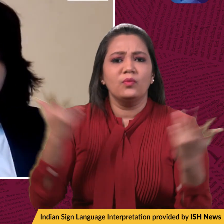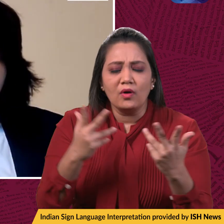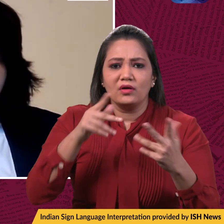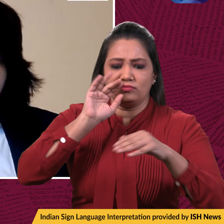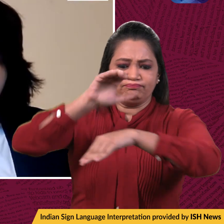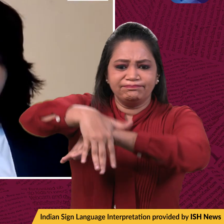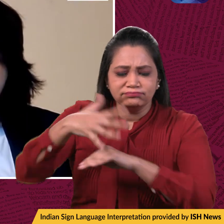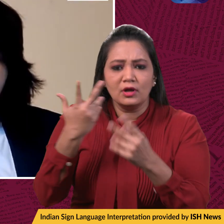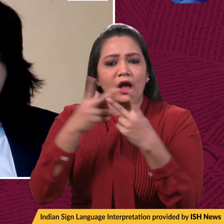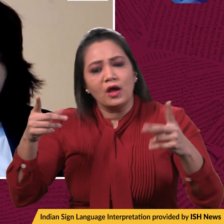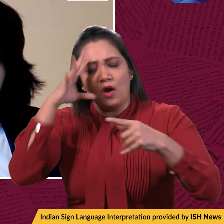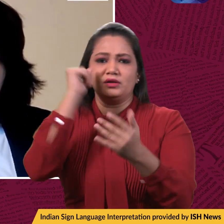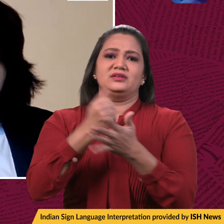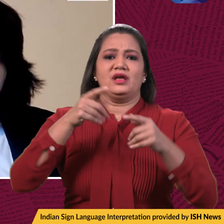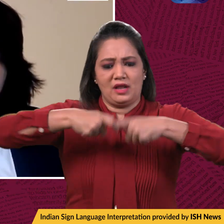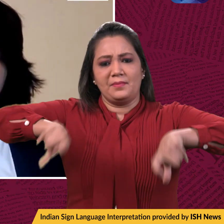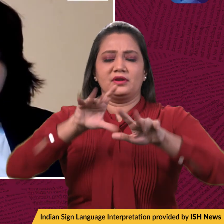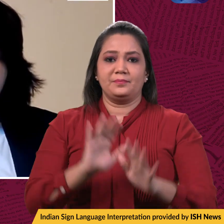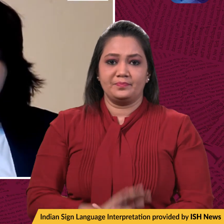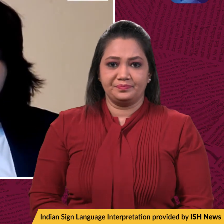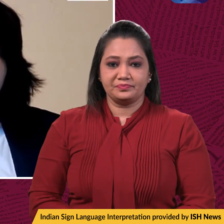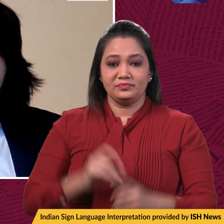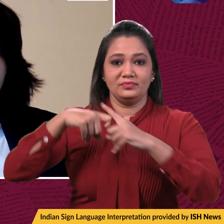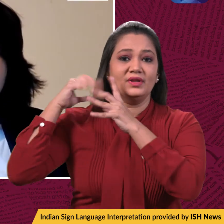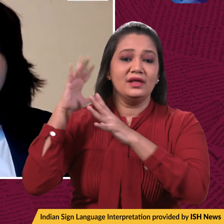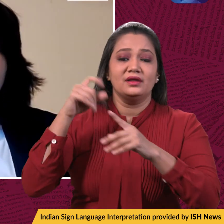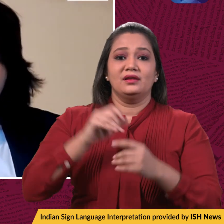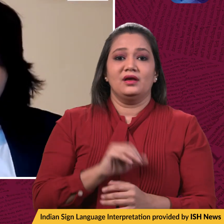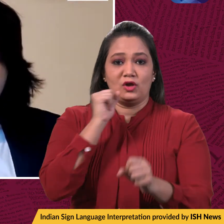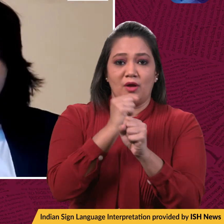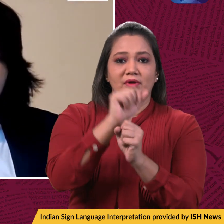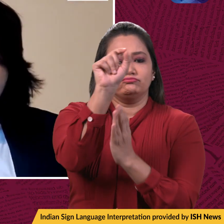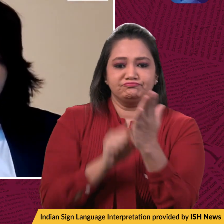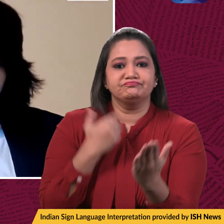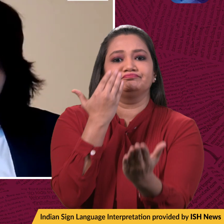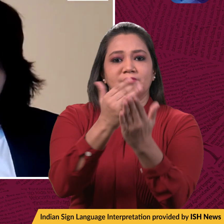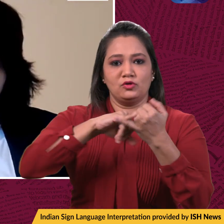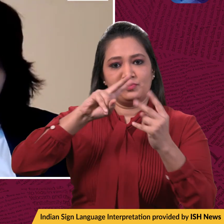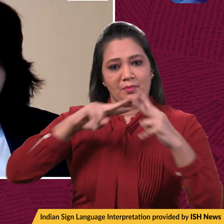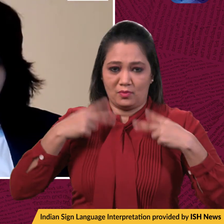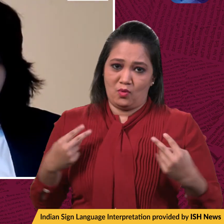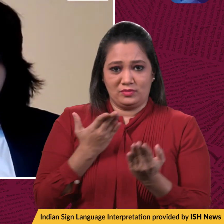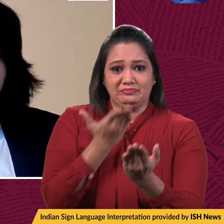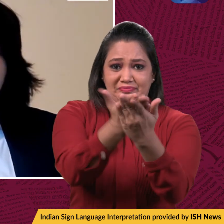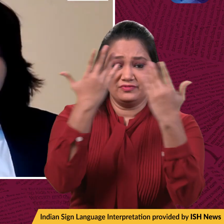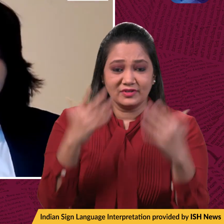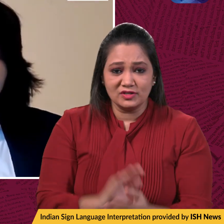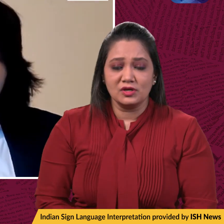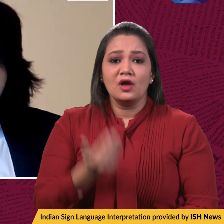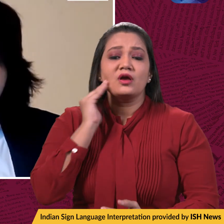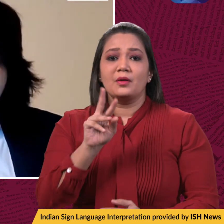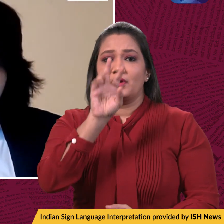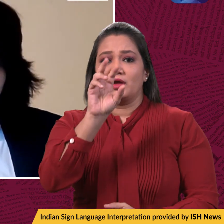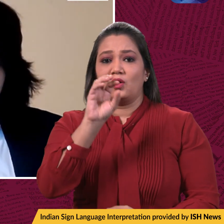in the Mullaperiyar Dam. Now, according to the News Minute, the Kerala government submitted a note to the Supreme Court, and this is as of